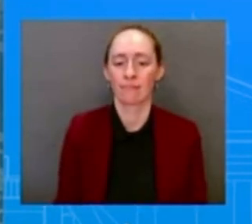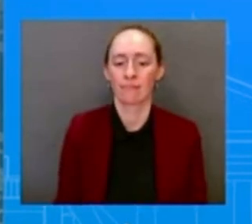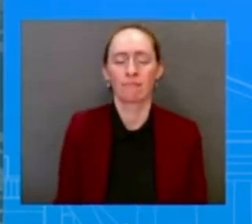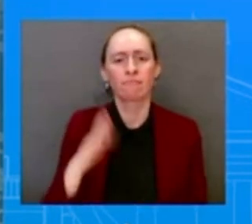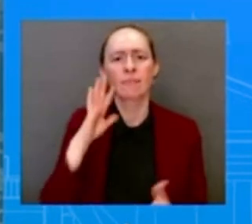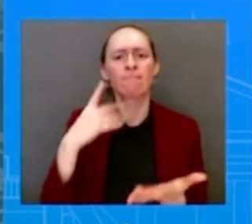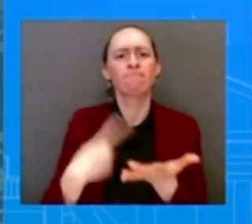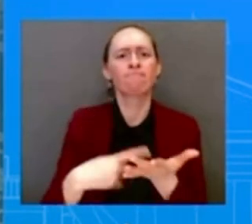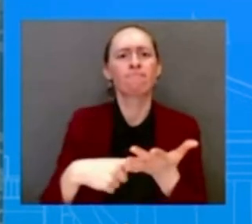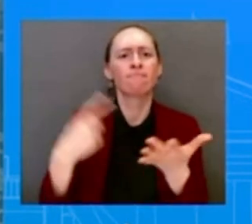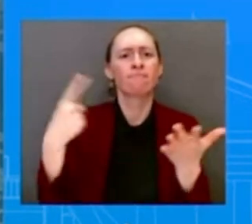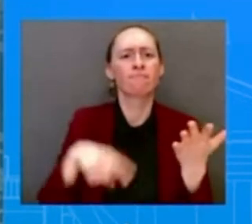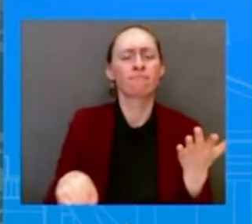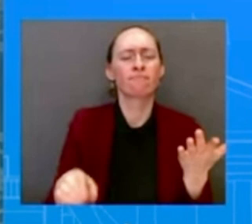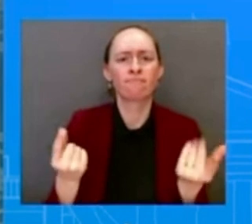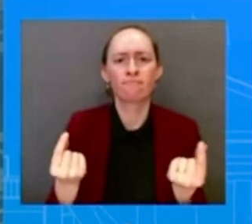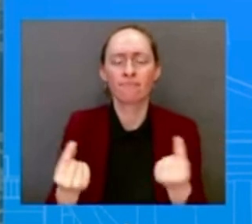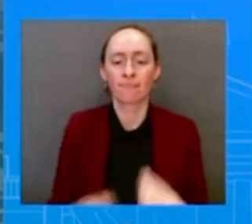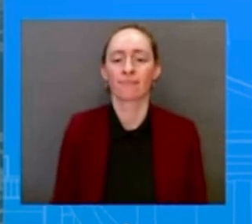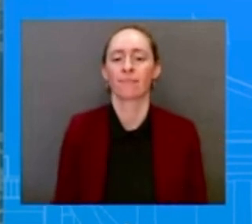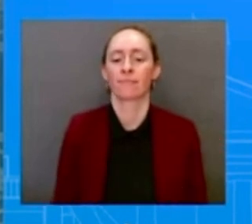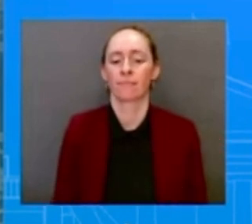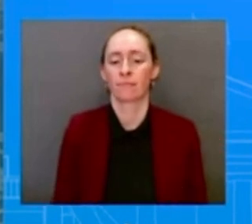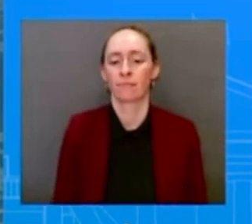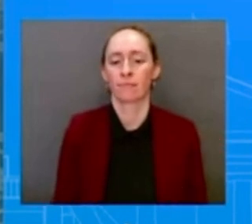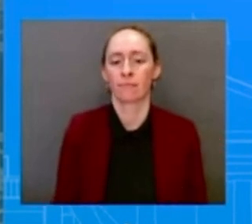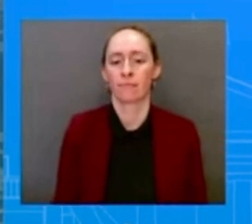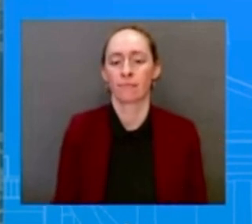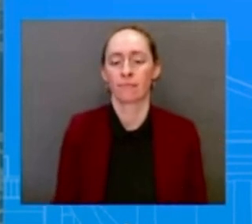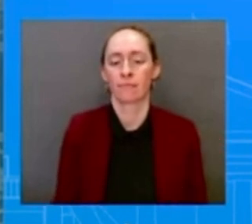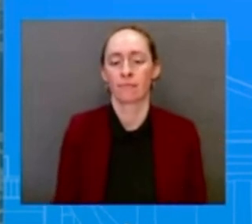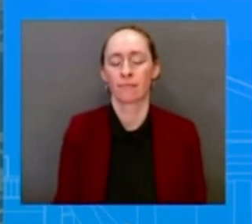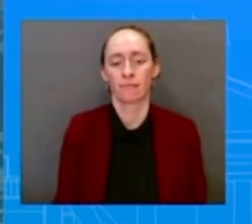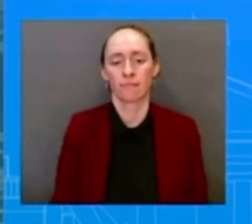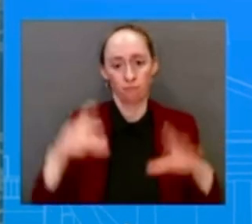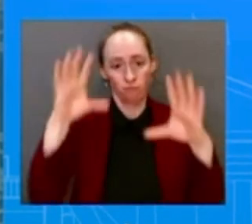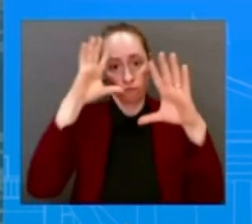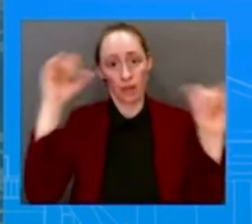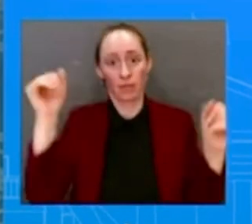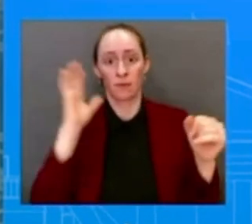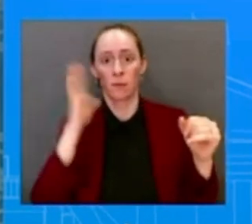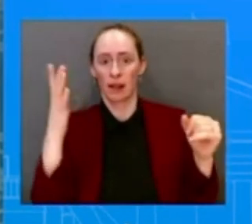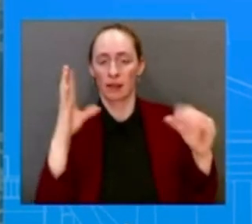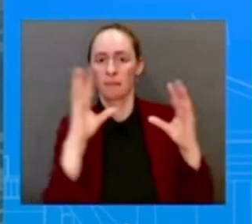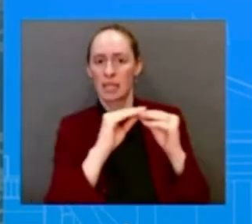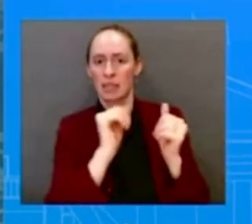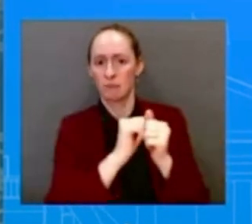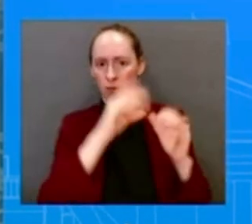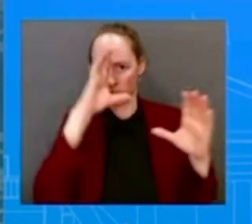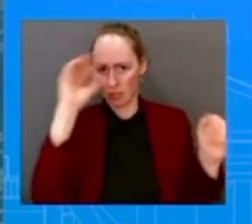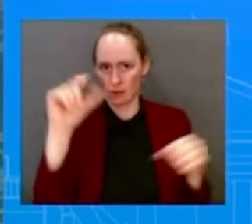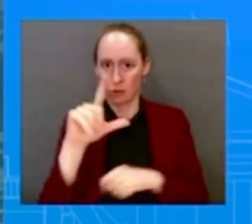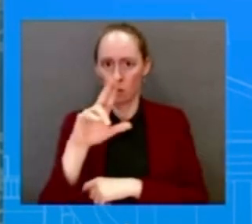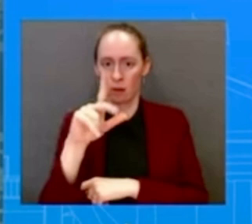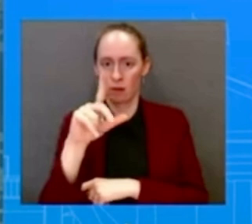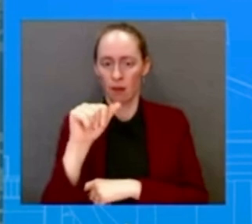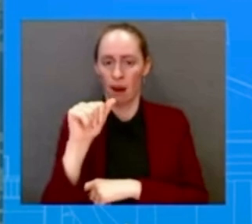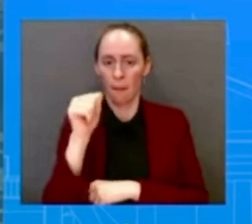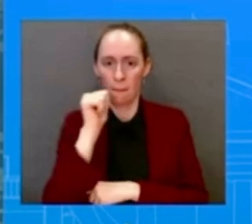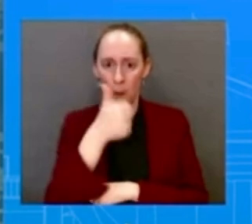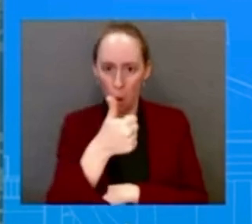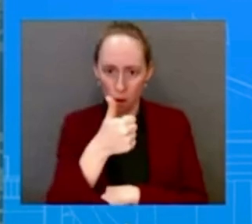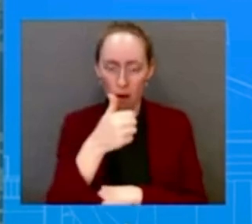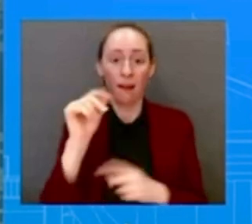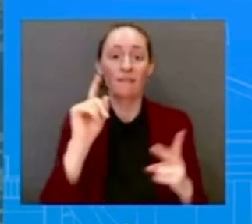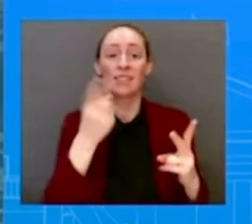president will hold a bilateral meeting with President Lula of Brazil. Tomorrow, the president and the first lady will welcome governors and their spouses for